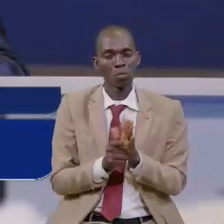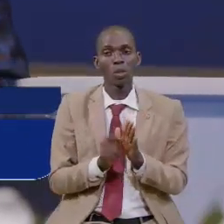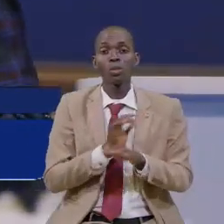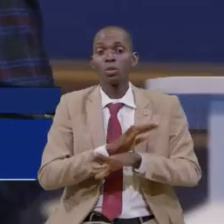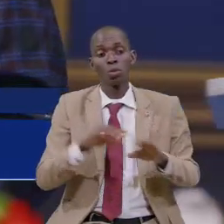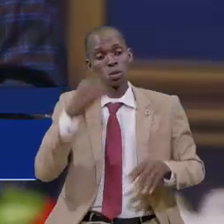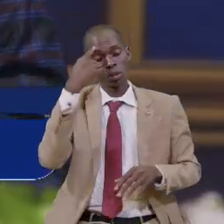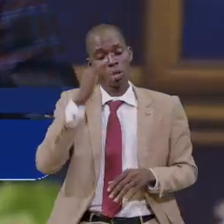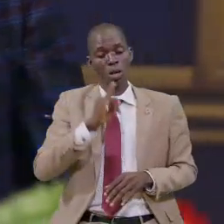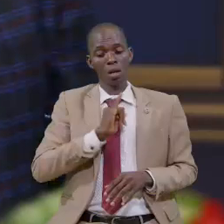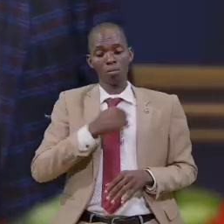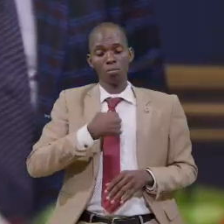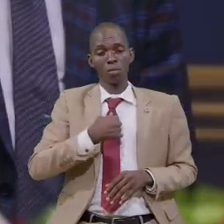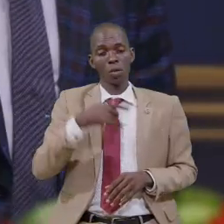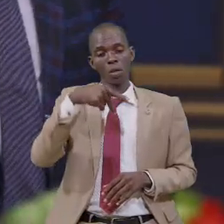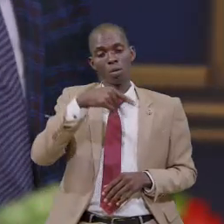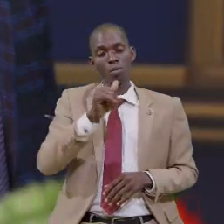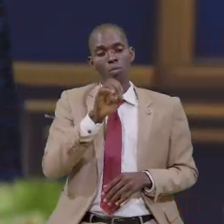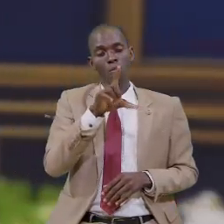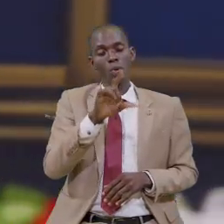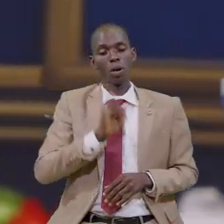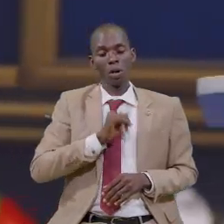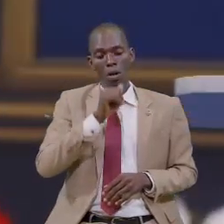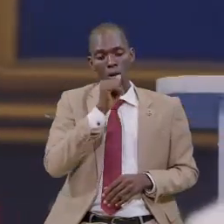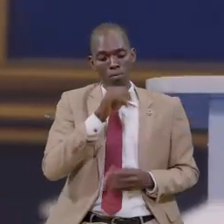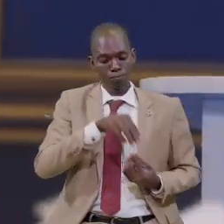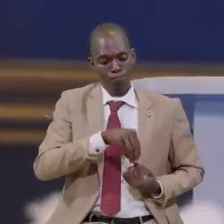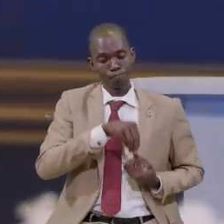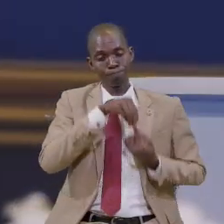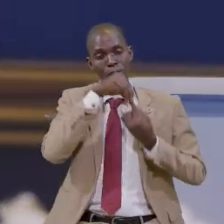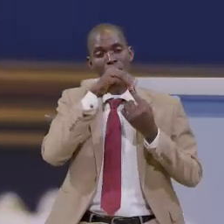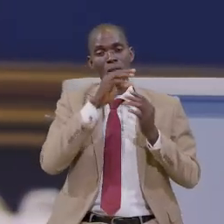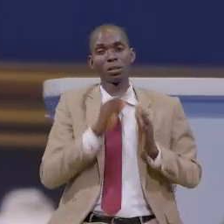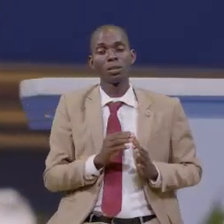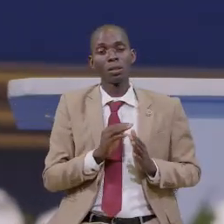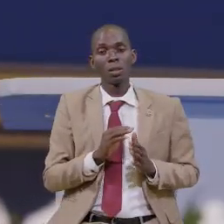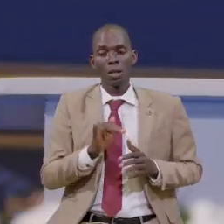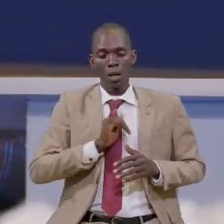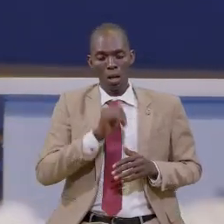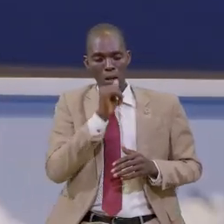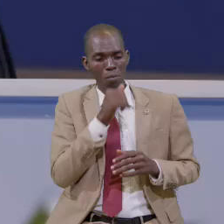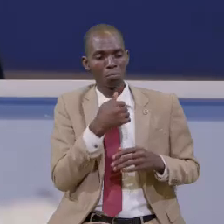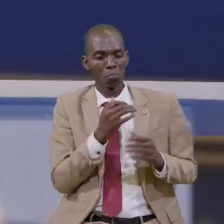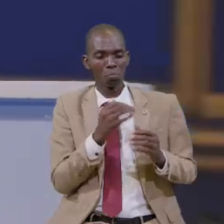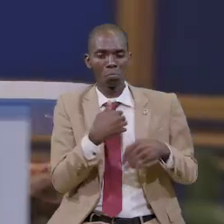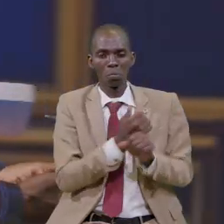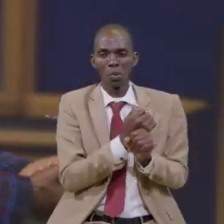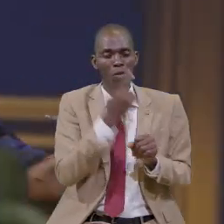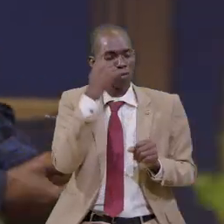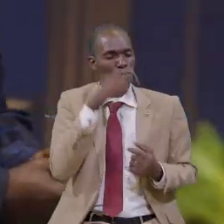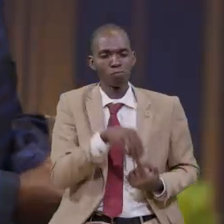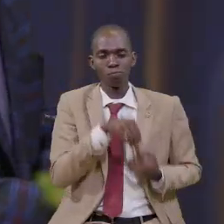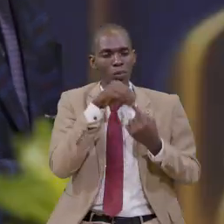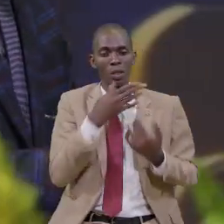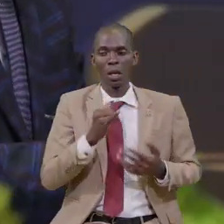Paul, I'm special. I'm made for that. I could do that because